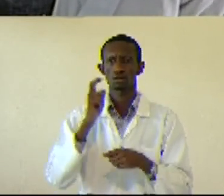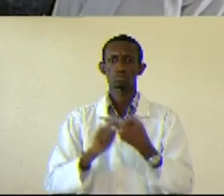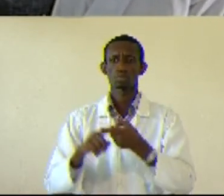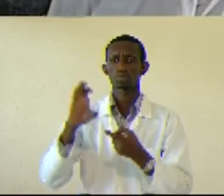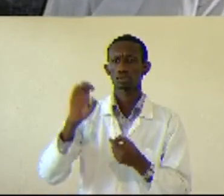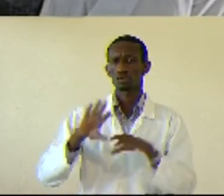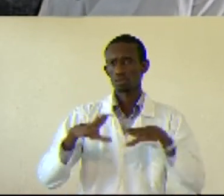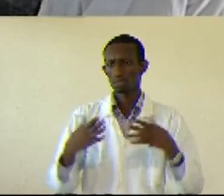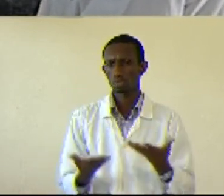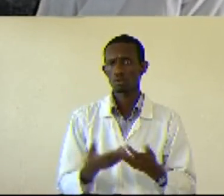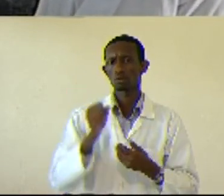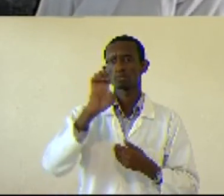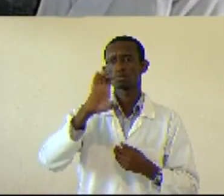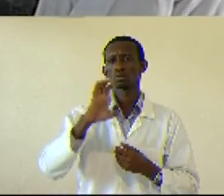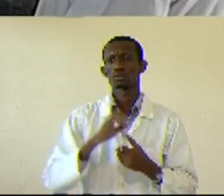or sec